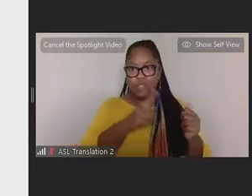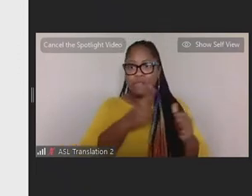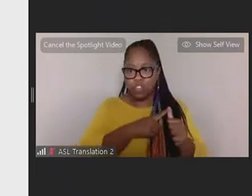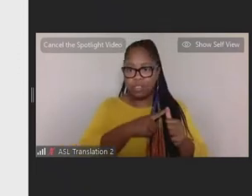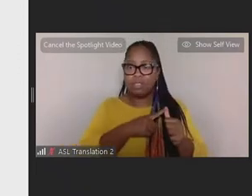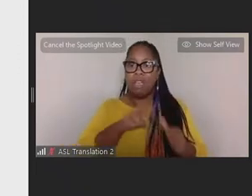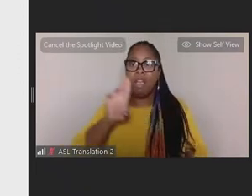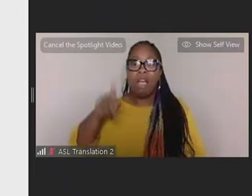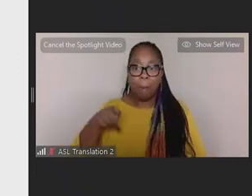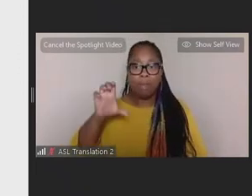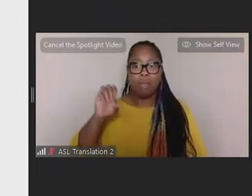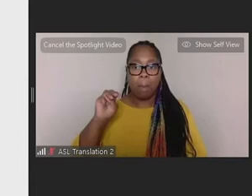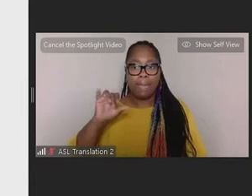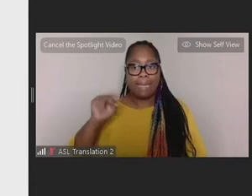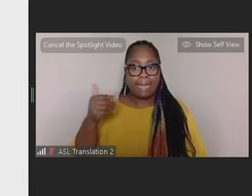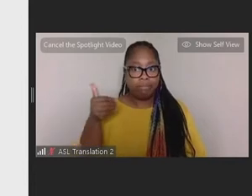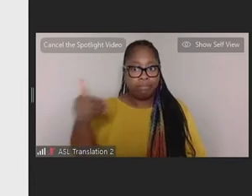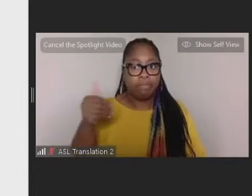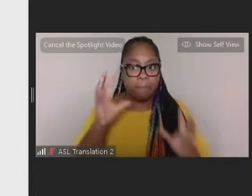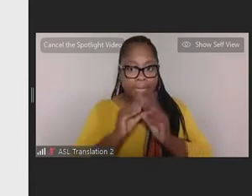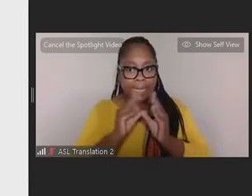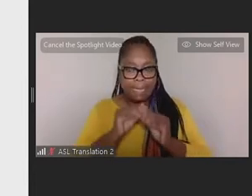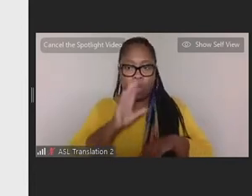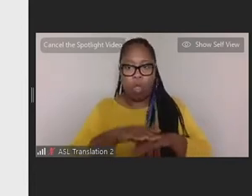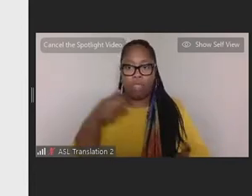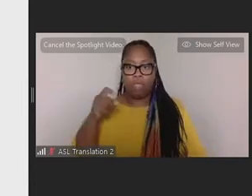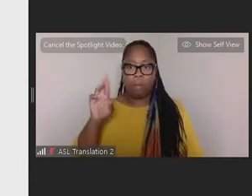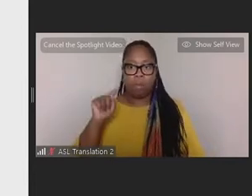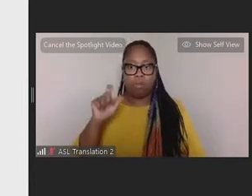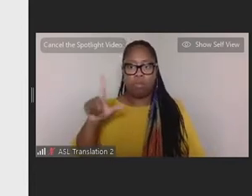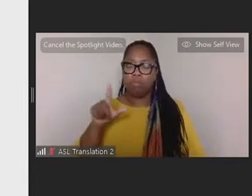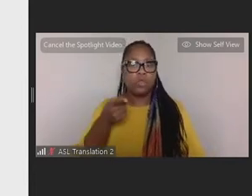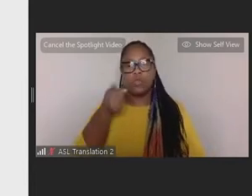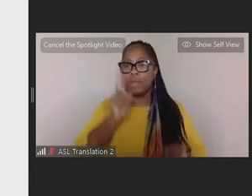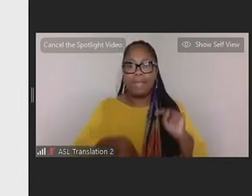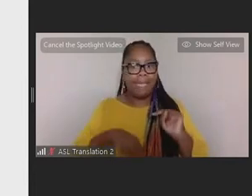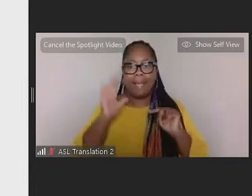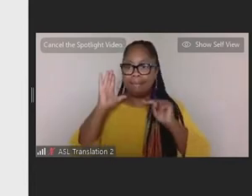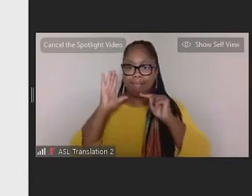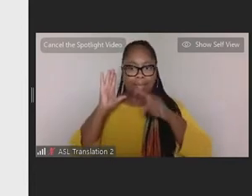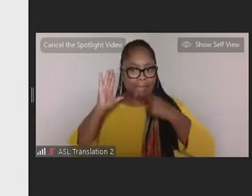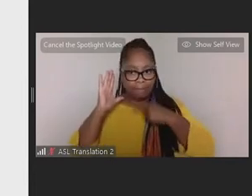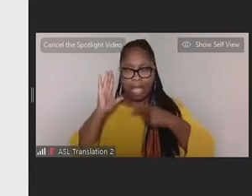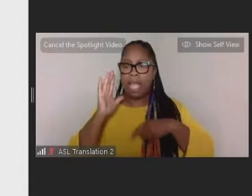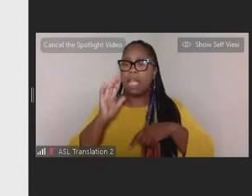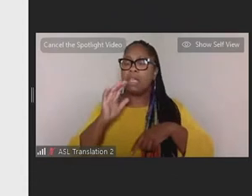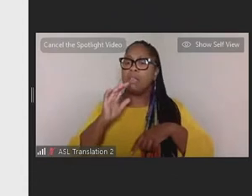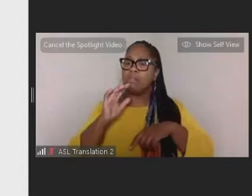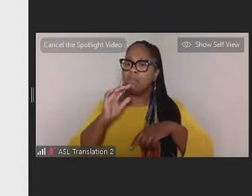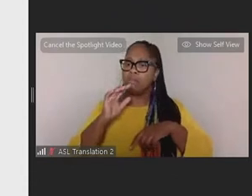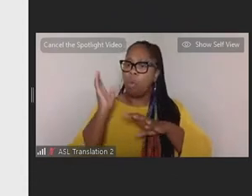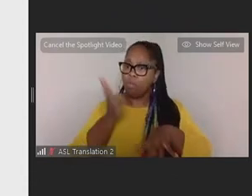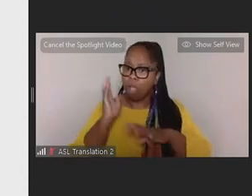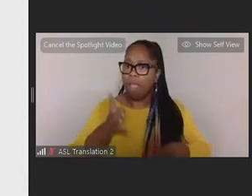NYC Engage portal. It is not possible to testify through the online live stream without first